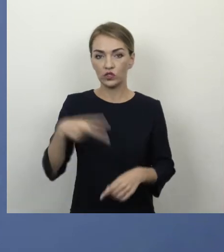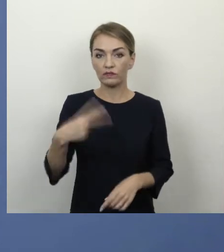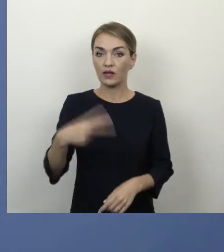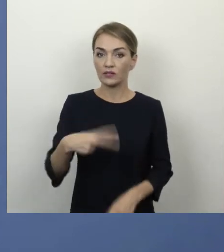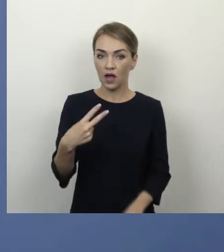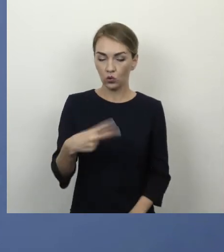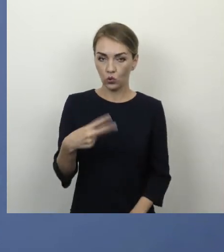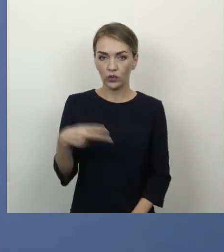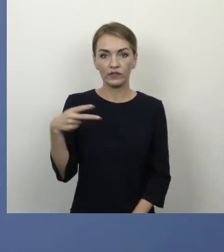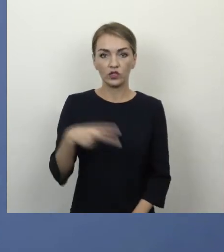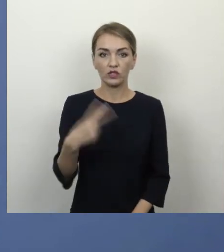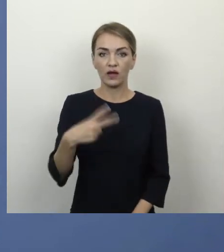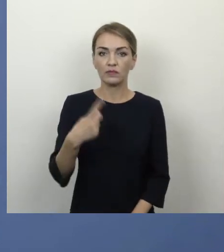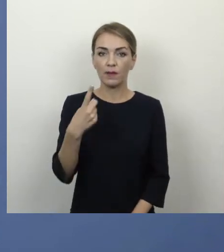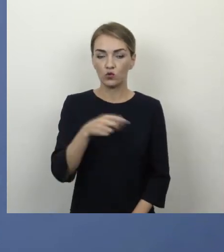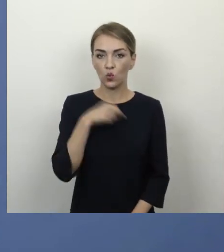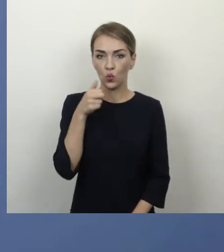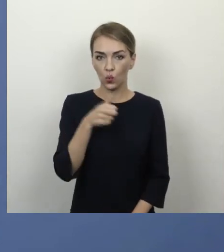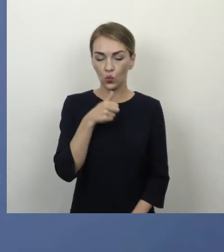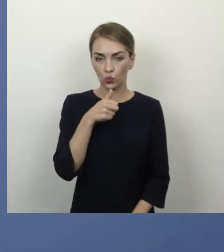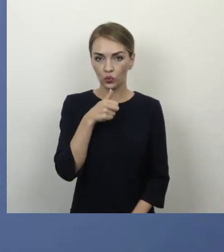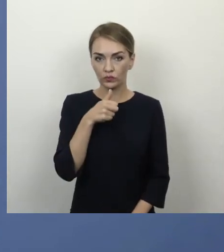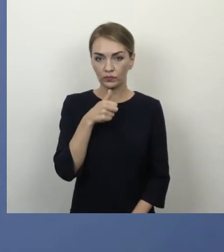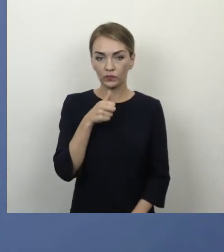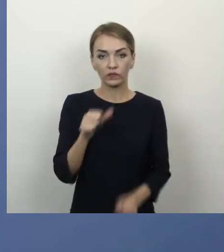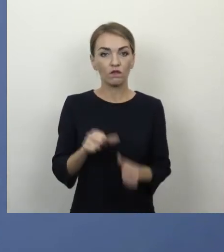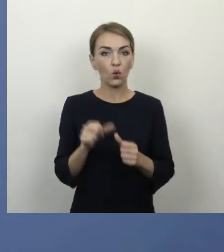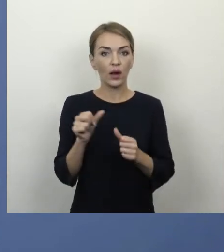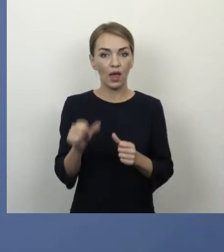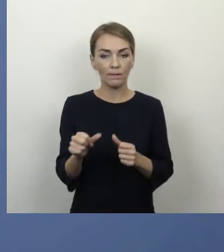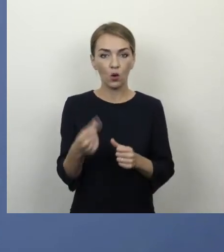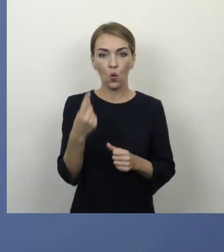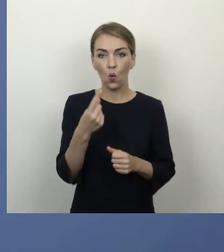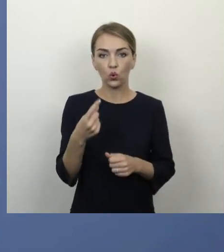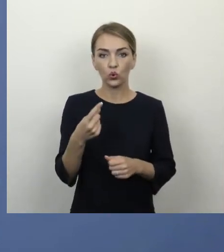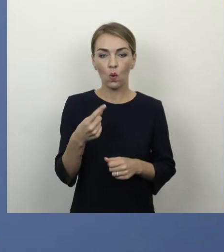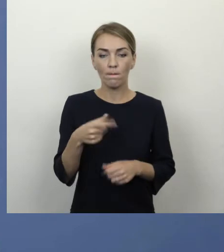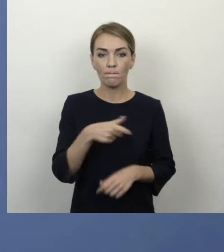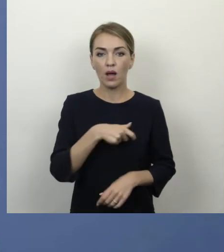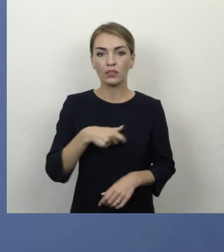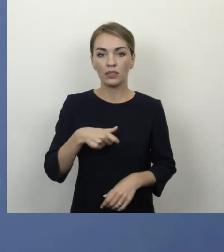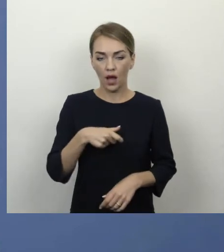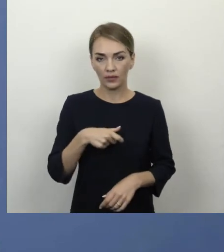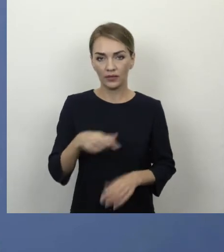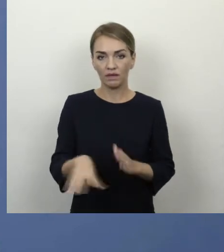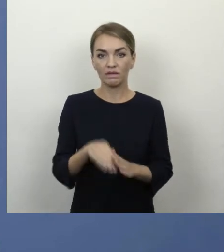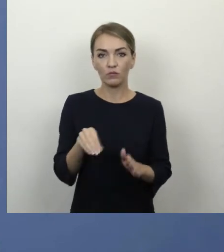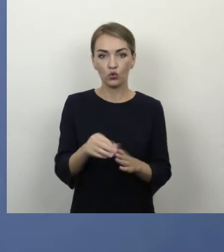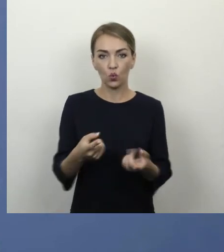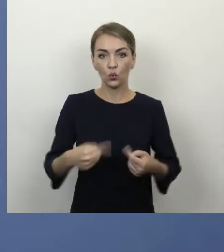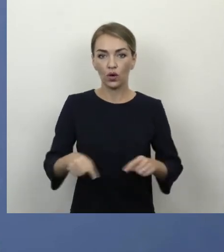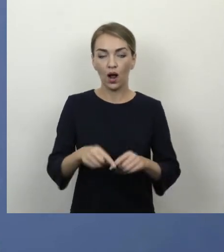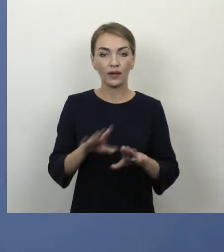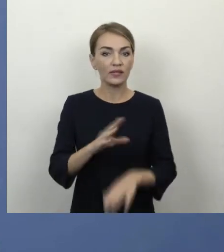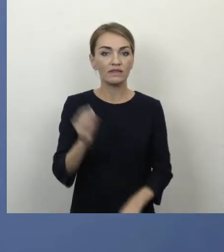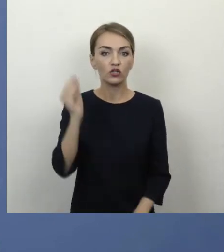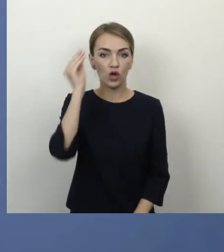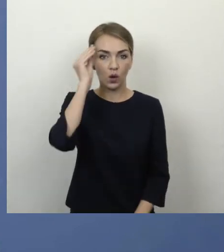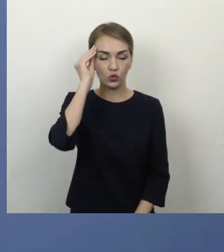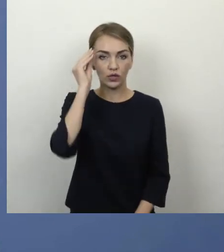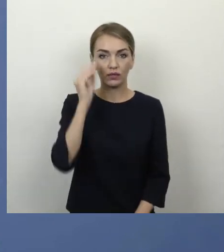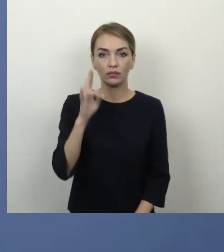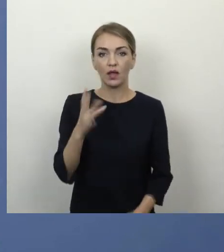that were actually decided in the years